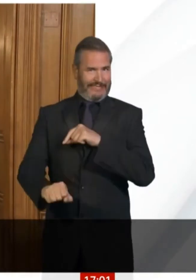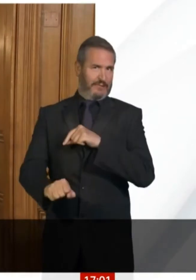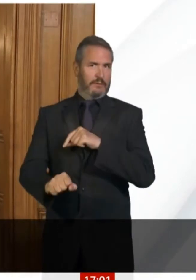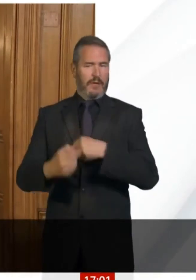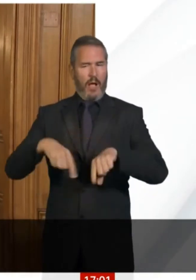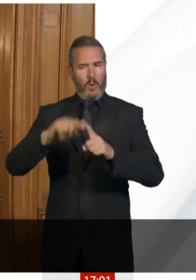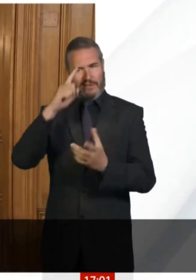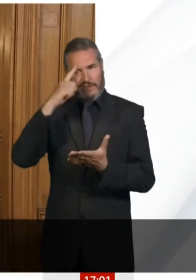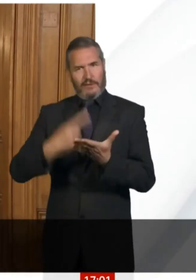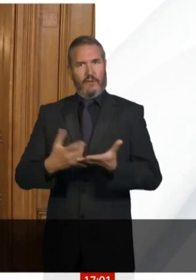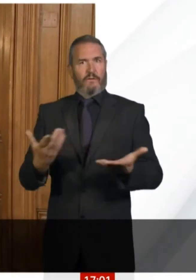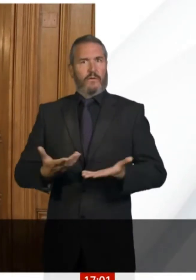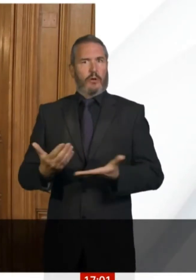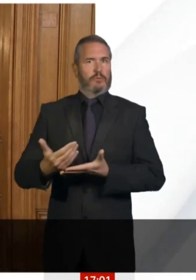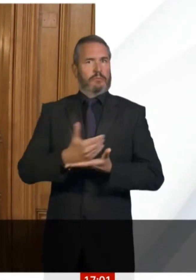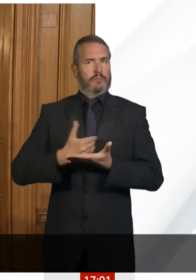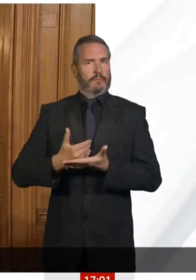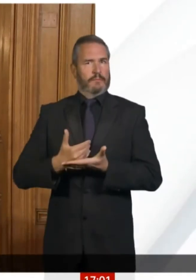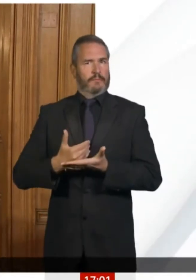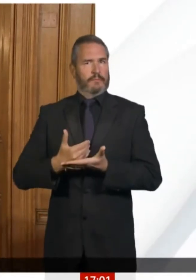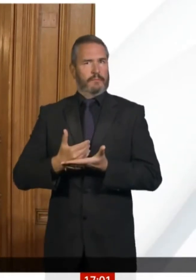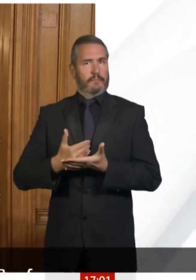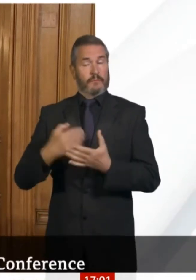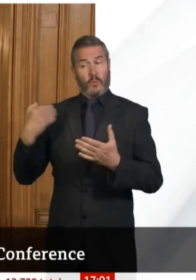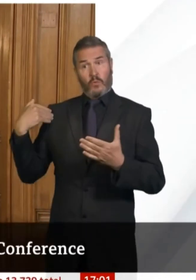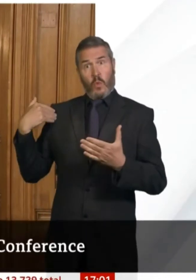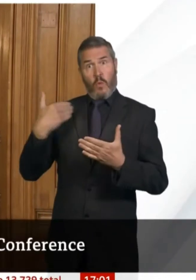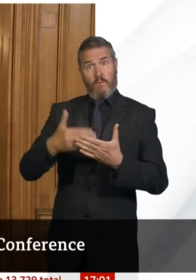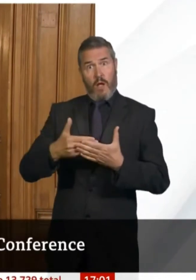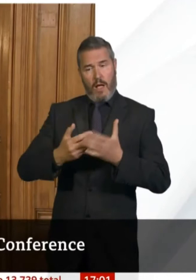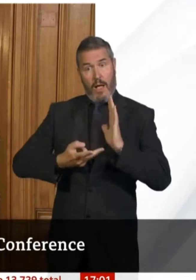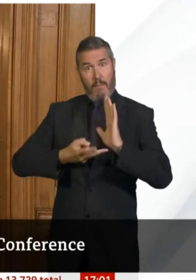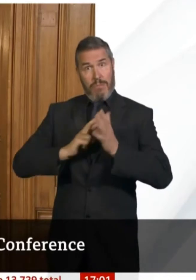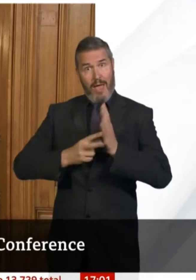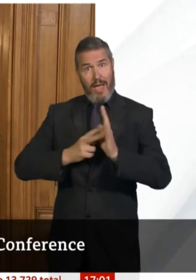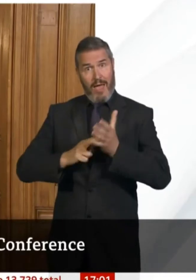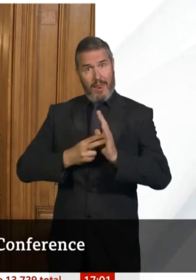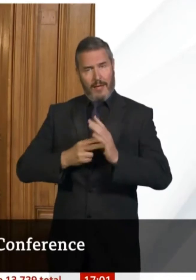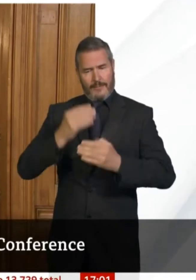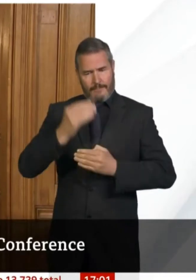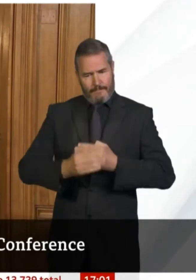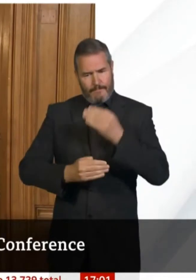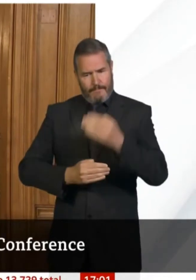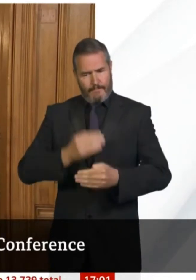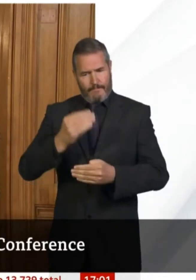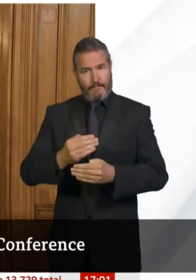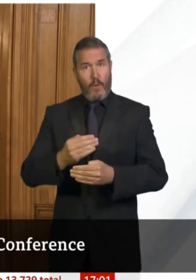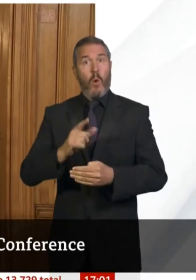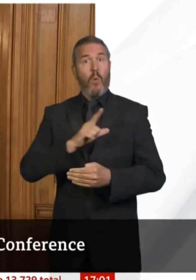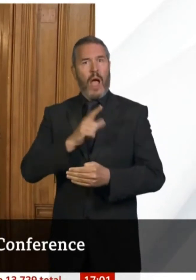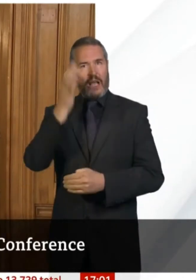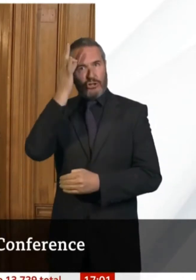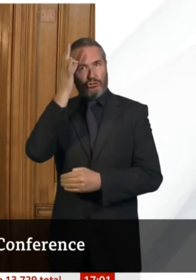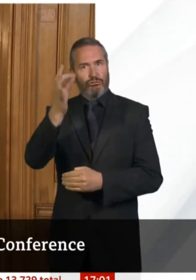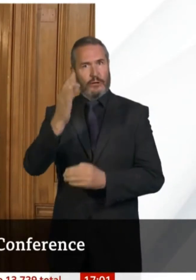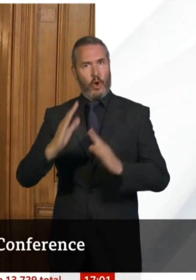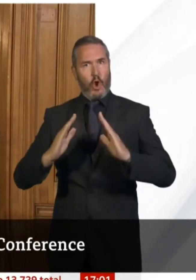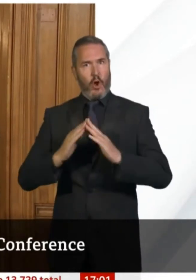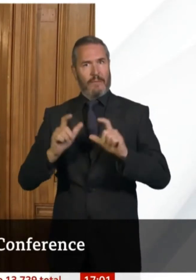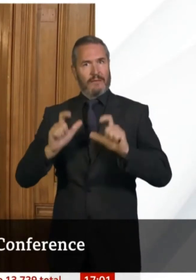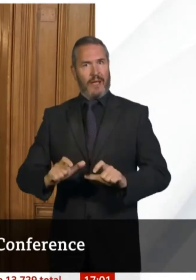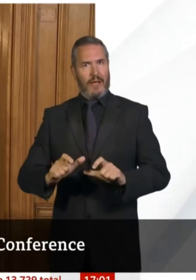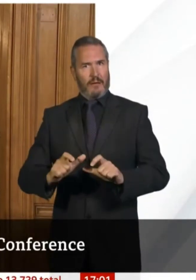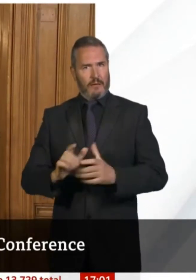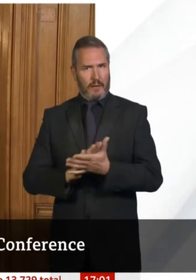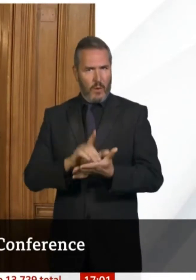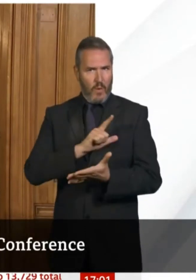today. Step by step, our action plan aims to slow the spread of coronavirus so that fewer people